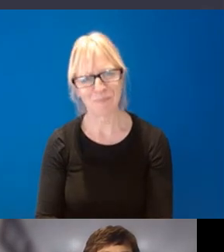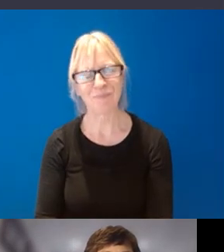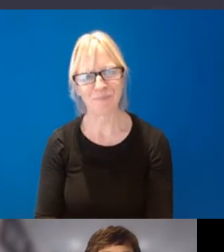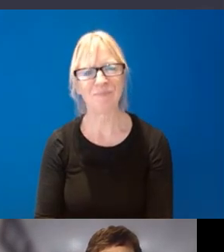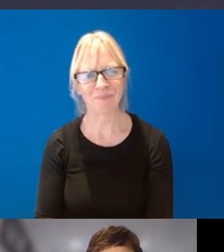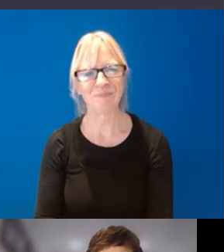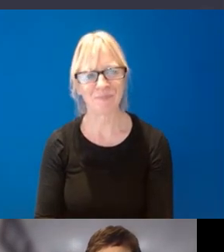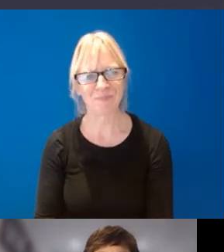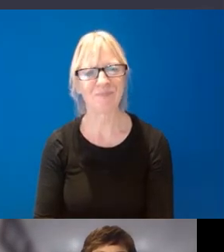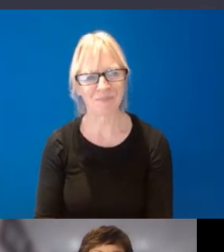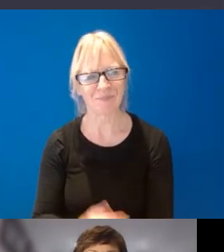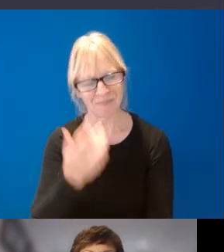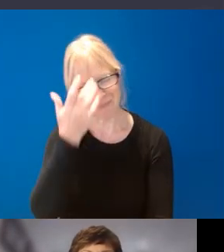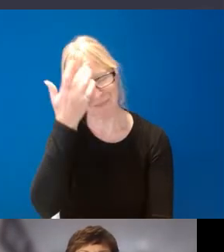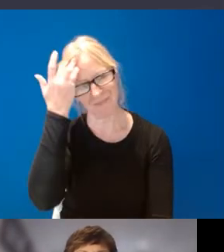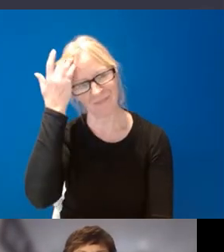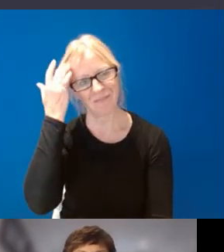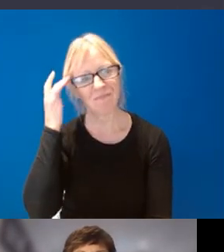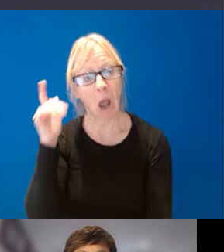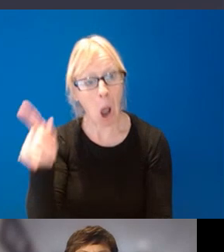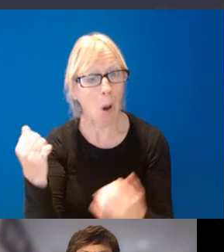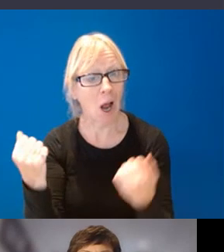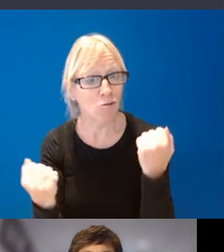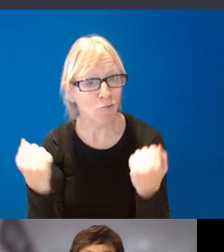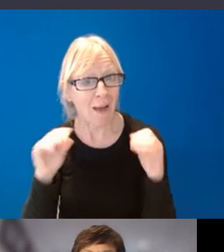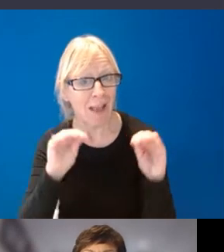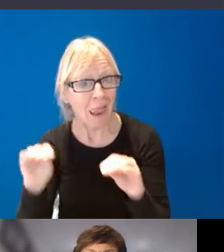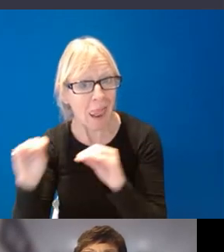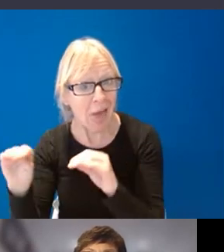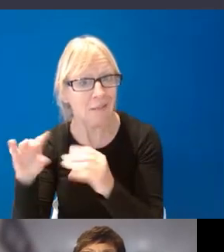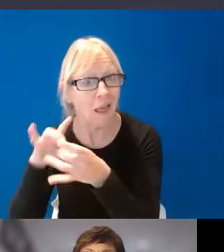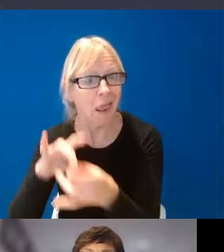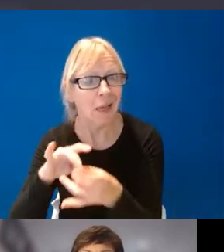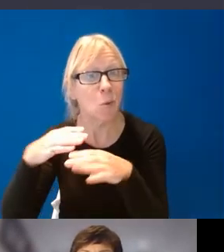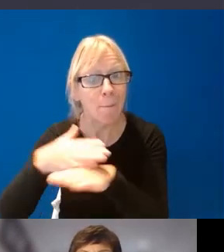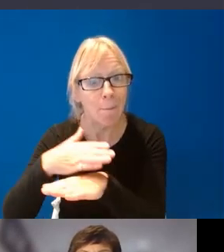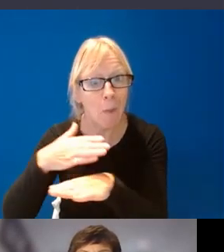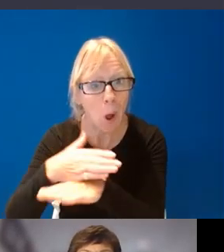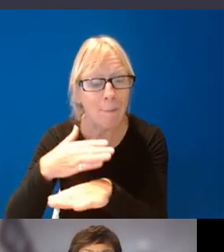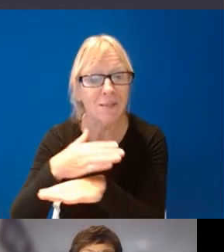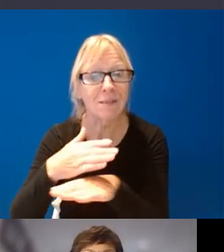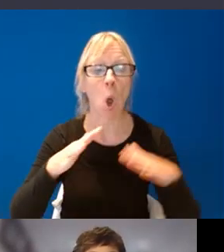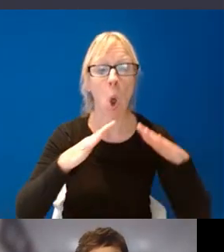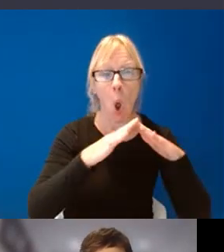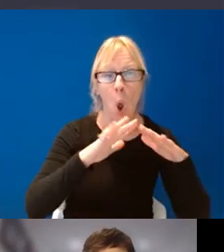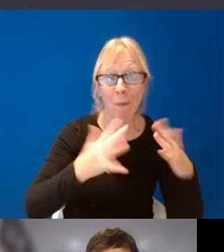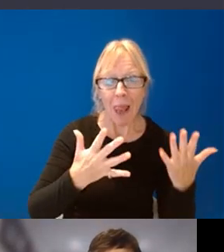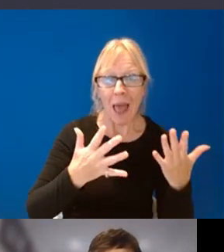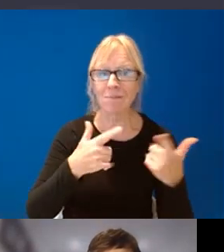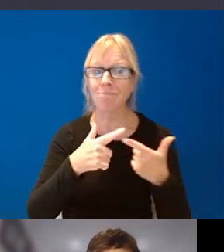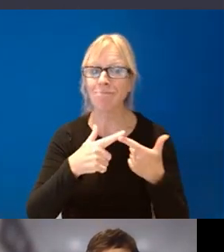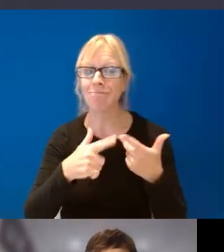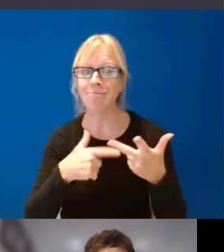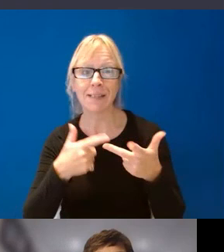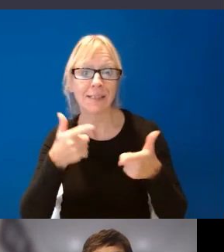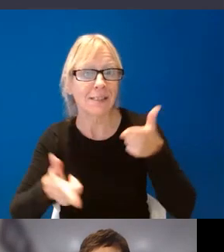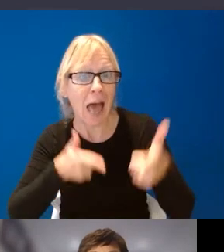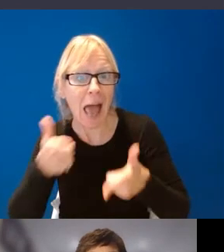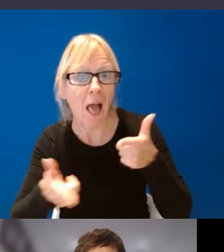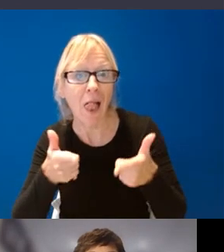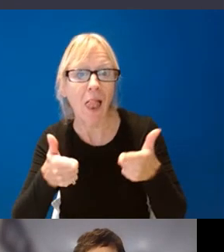So we've got comments about driving lessons and employment, about homelessness, cycling, social